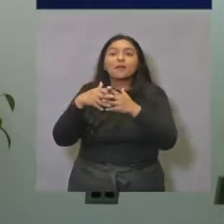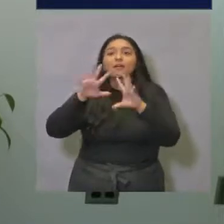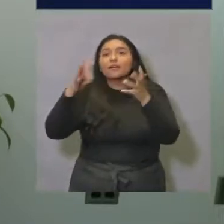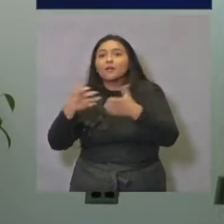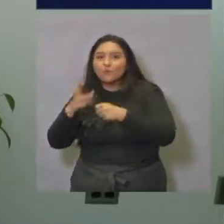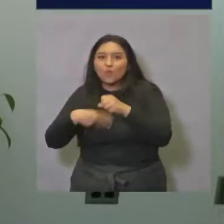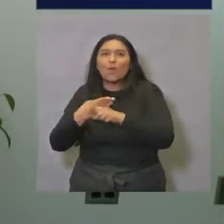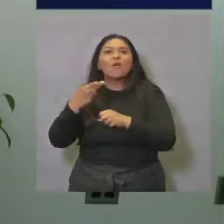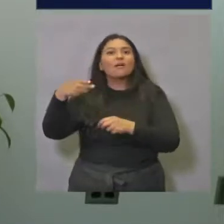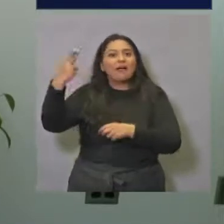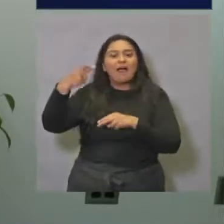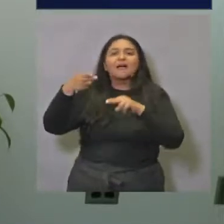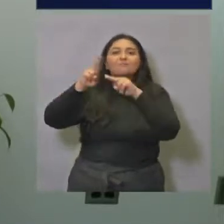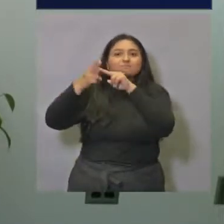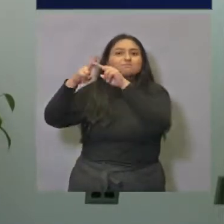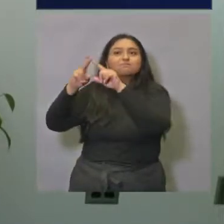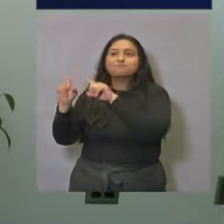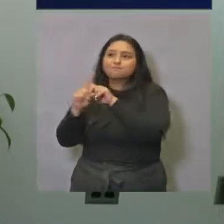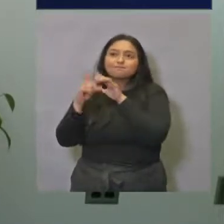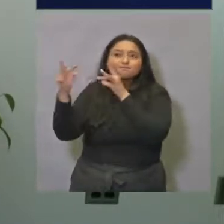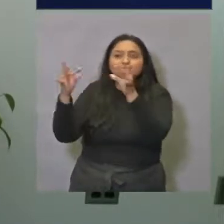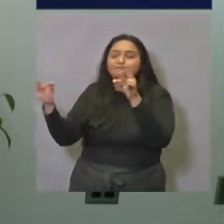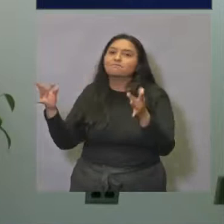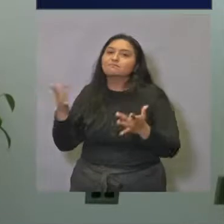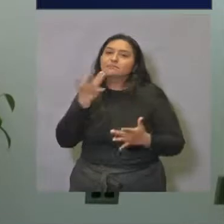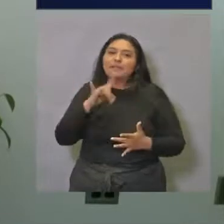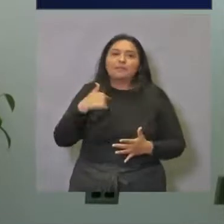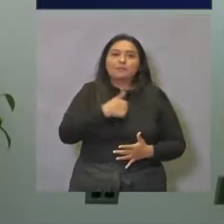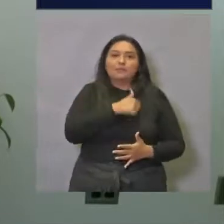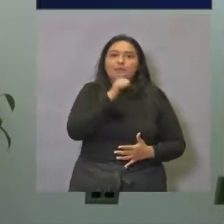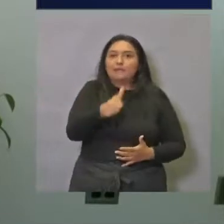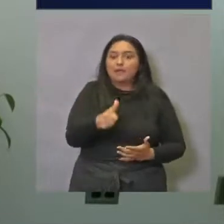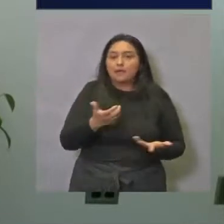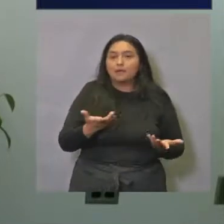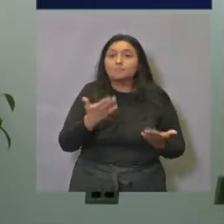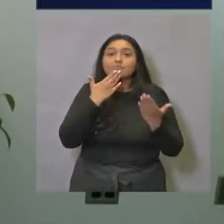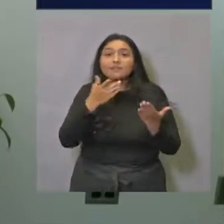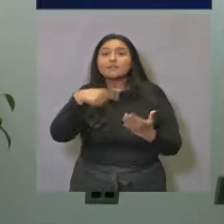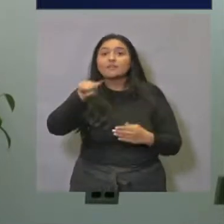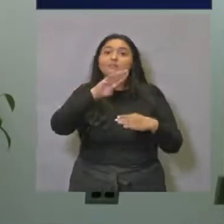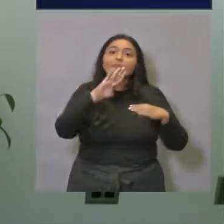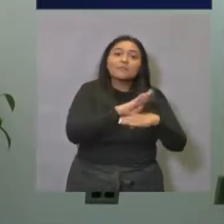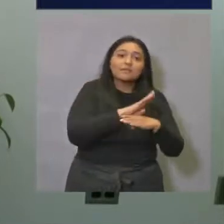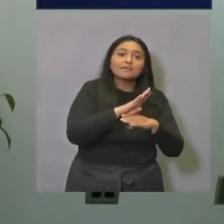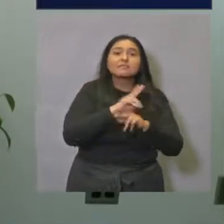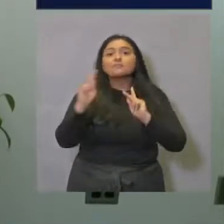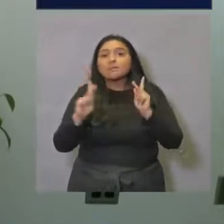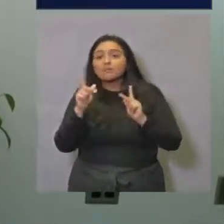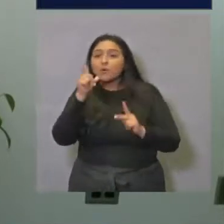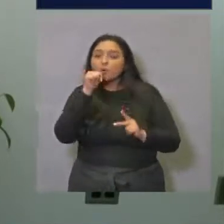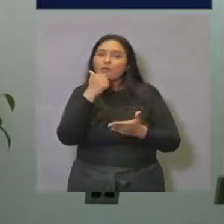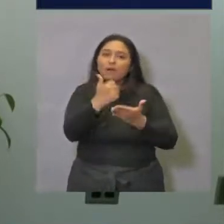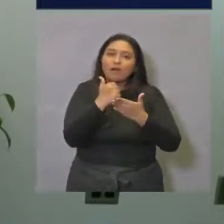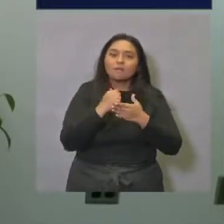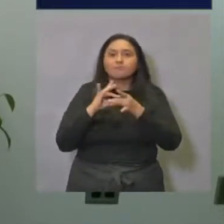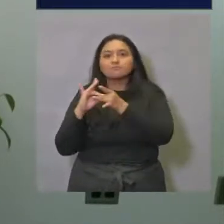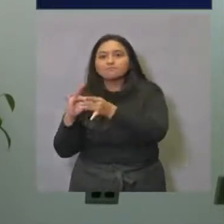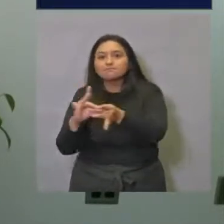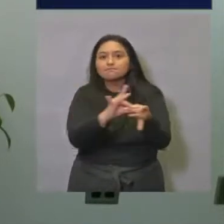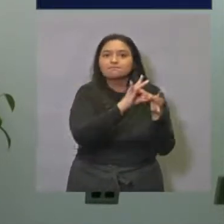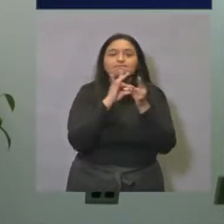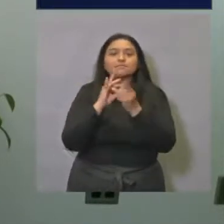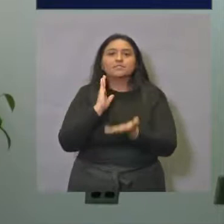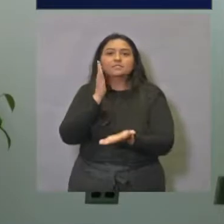and businesses that are doing everything they can to stop the spread of the deadly virus that's claimed the lives of so many of our friends and